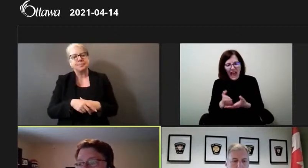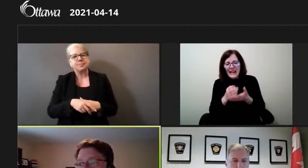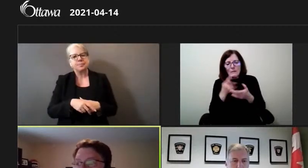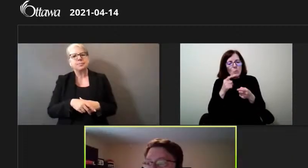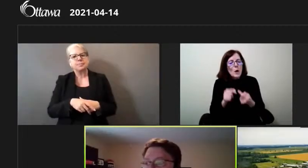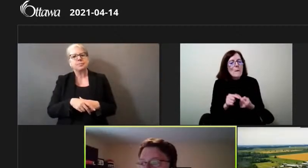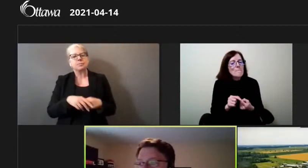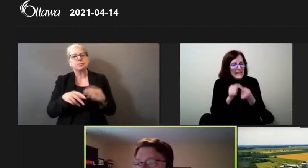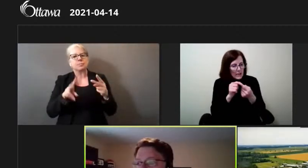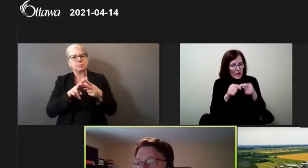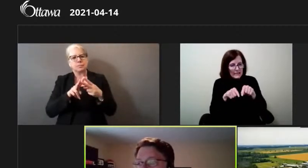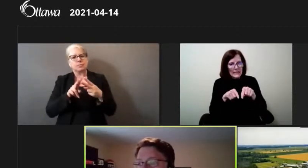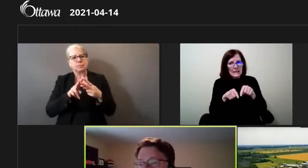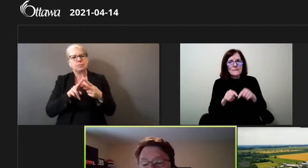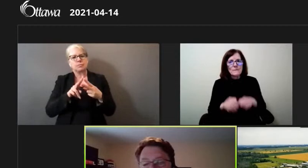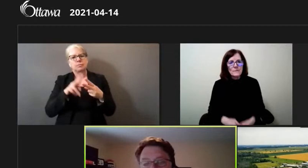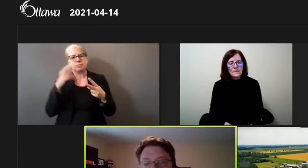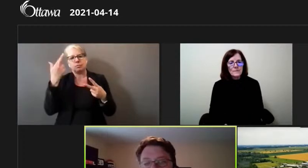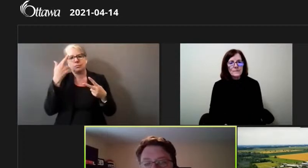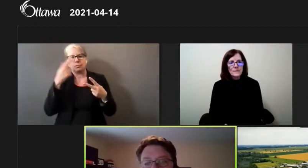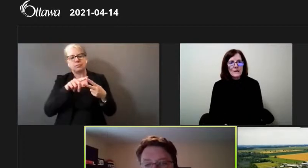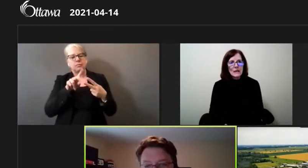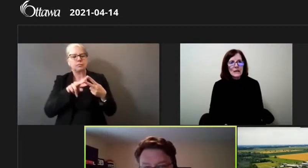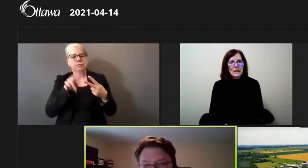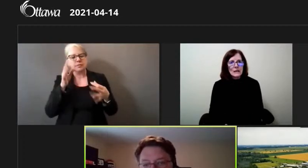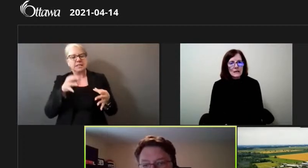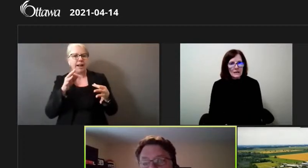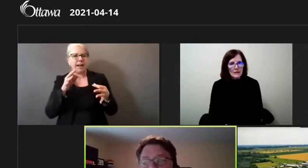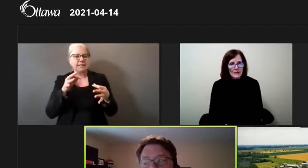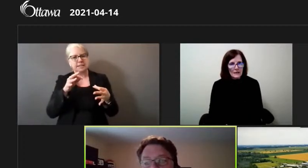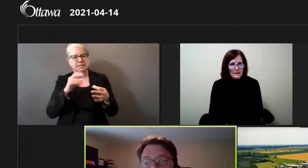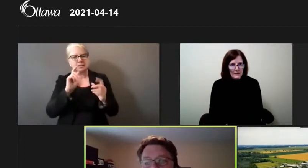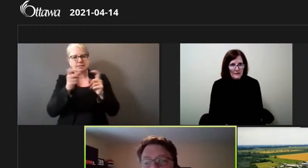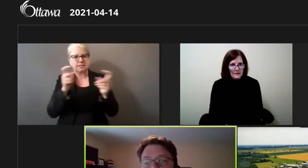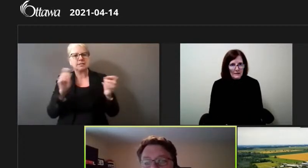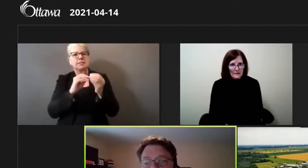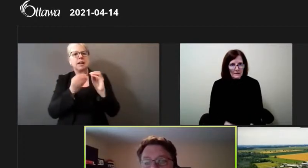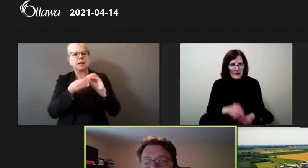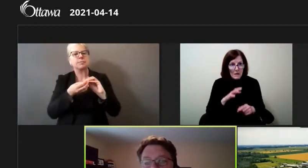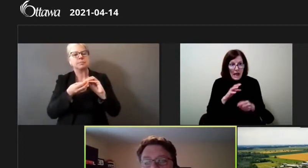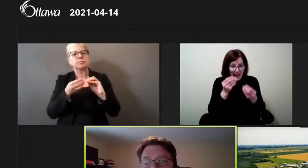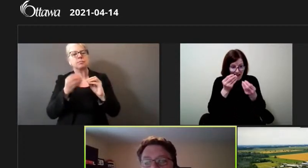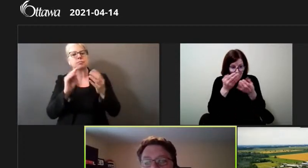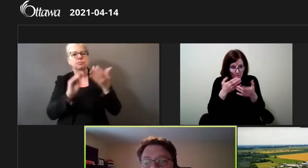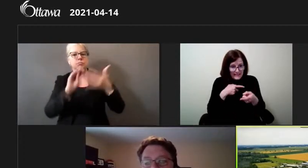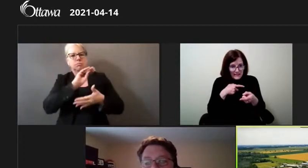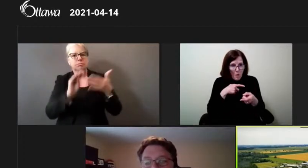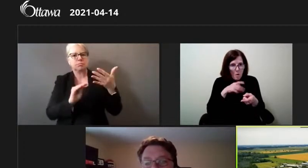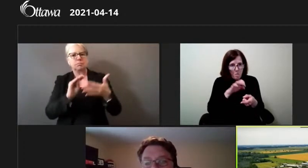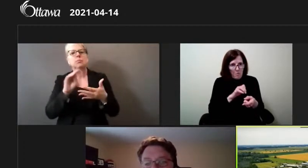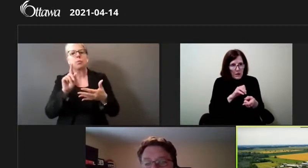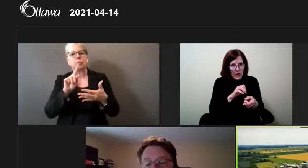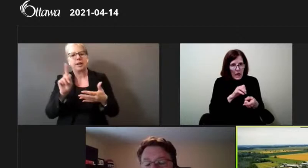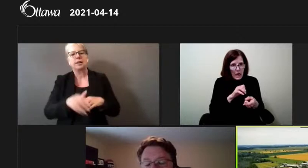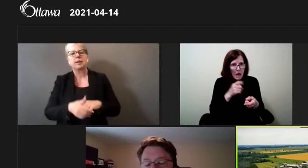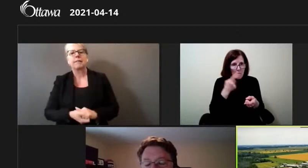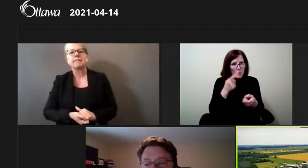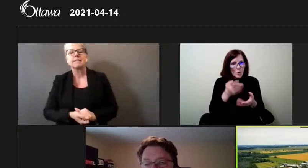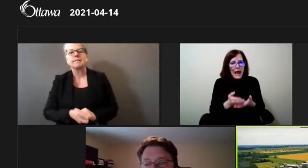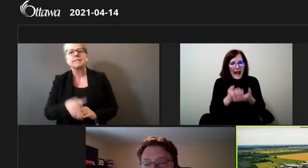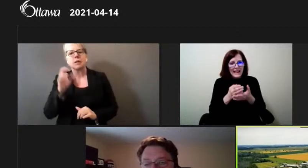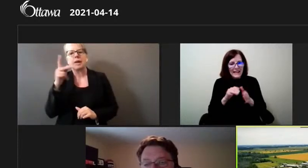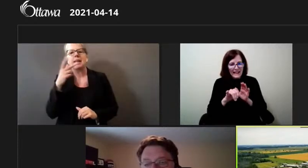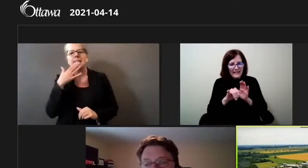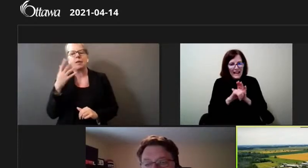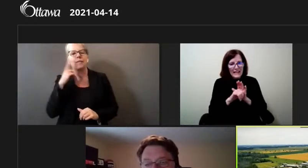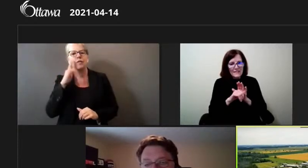Those are used to rank the neighborhoods which are the high priority neighborhoods for the outreach. So thank you for